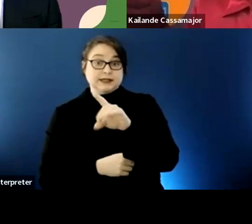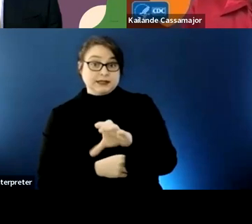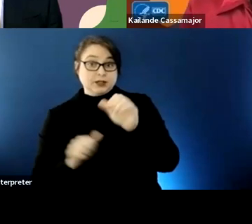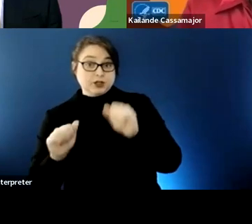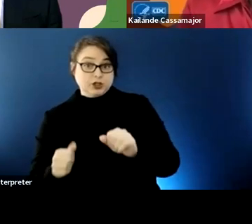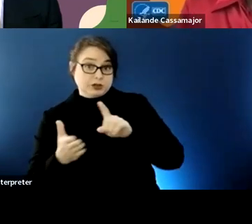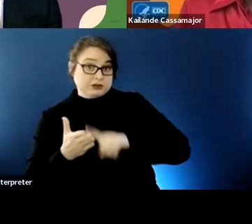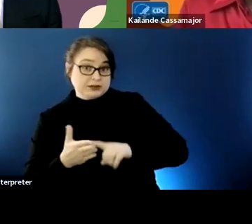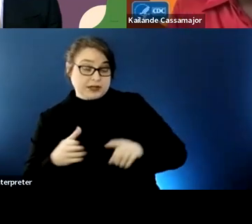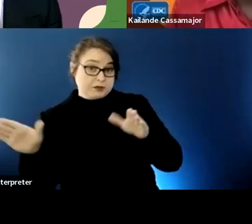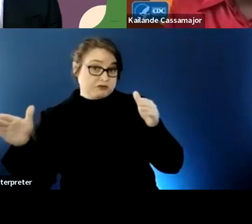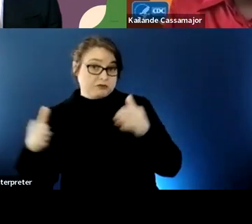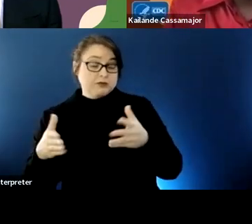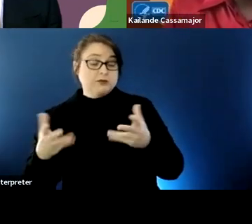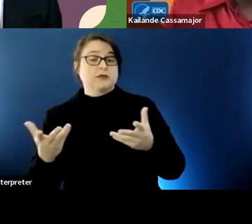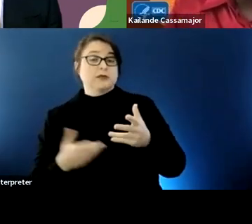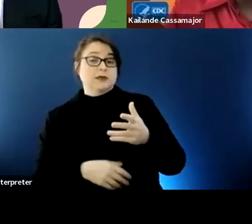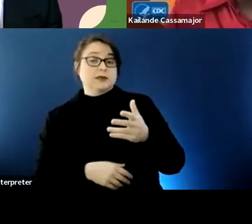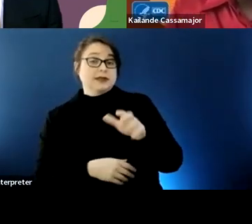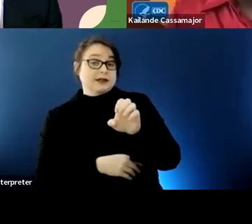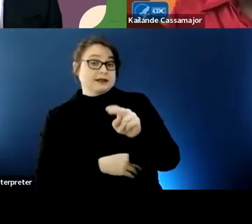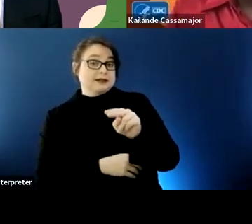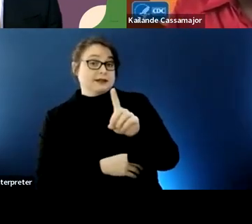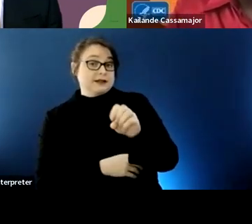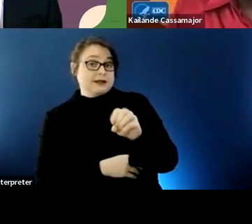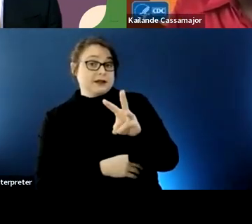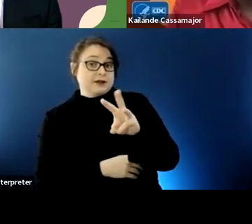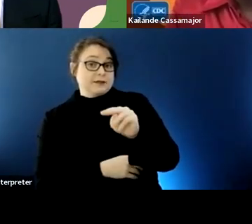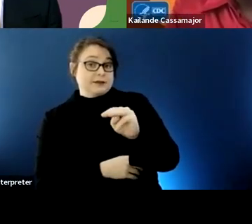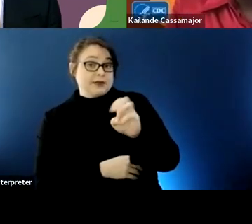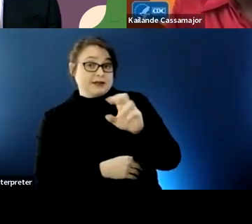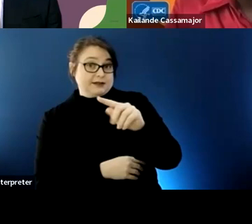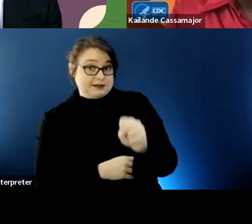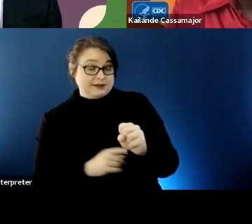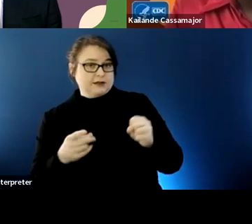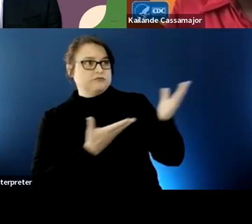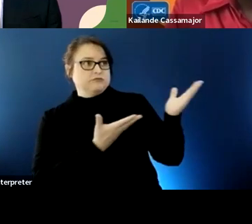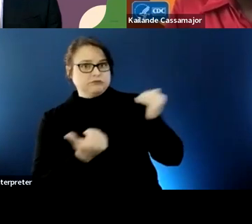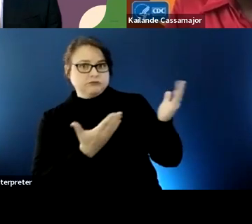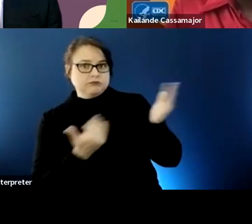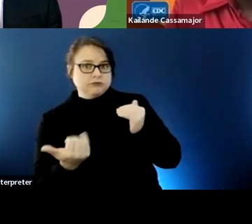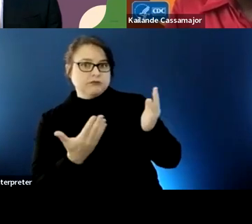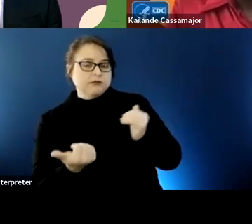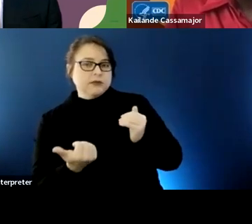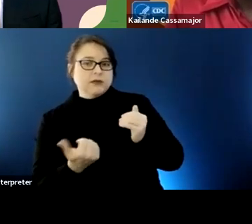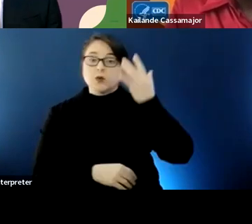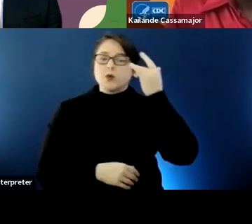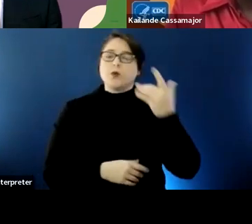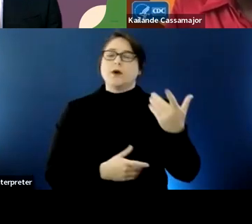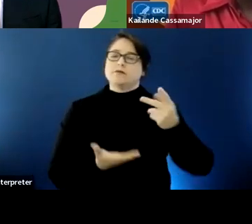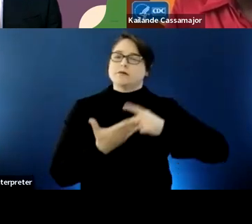closely and maybe seek to replicate it, because these programs coming from the NIMHD have